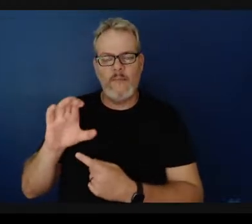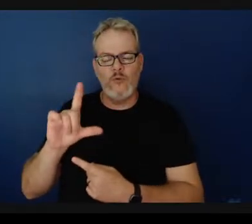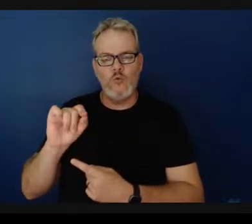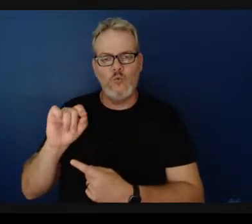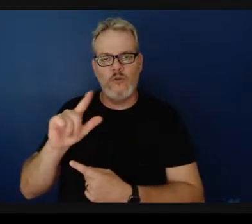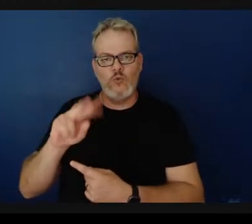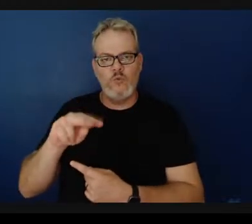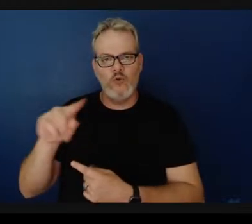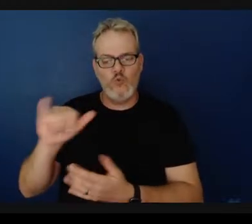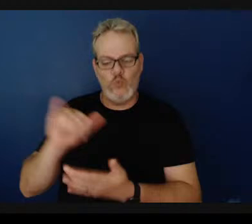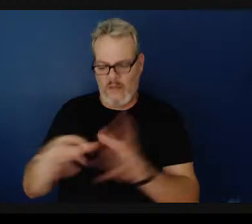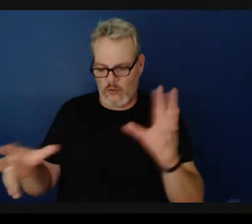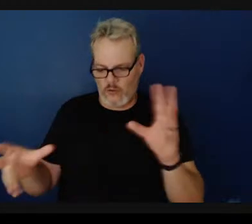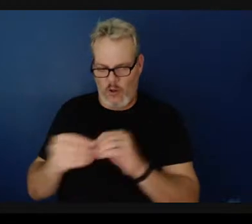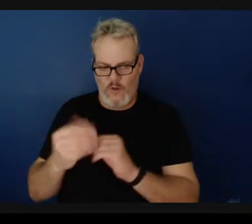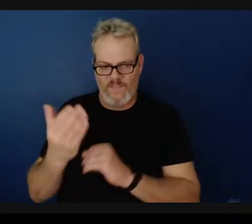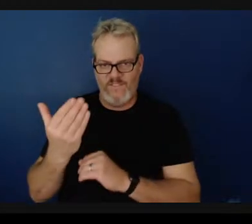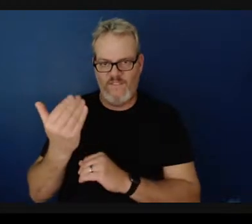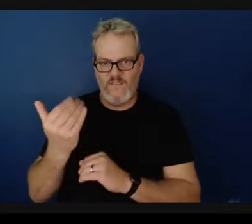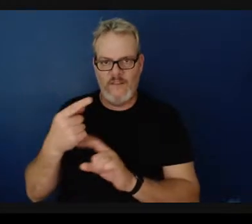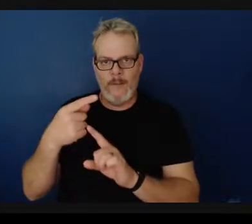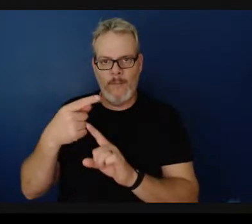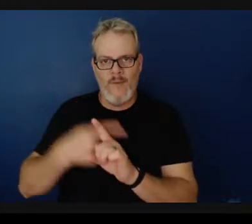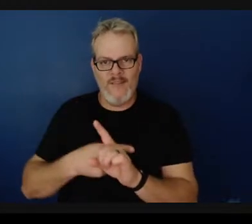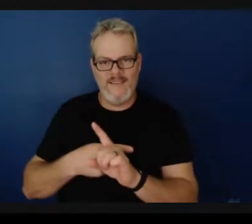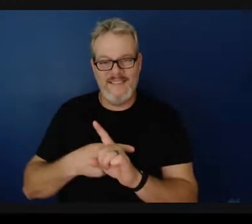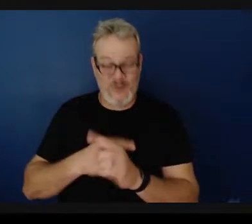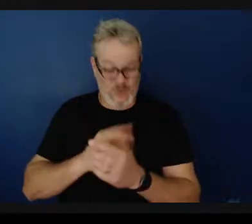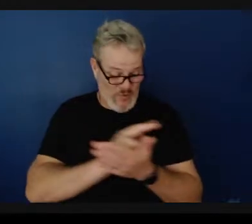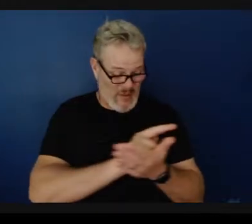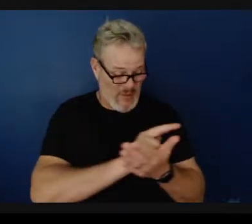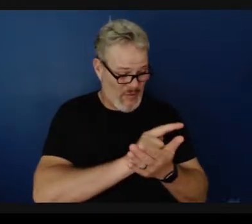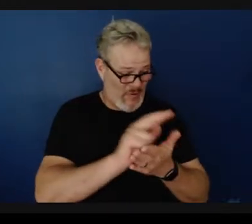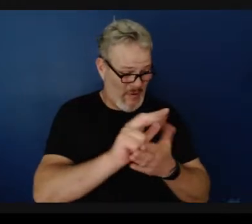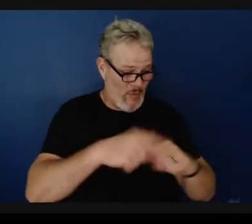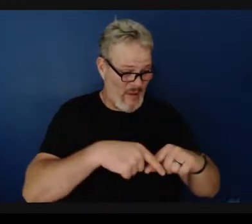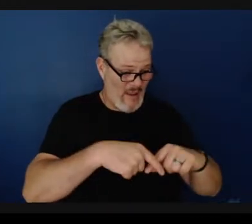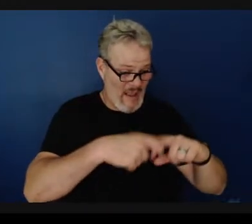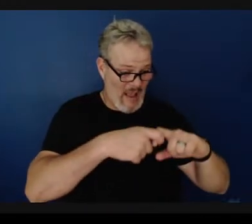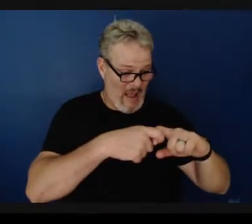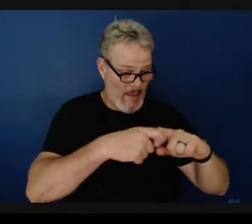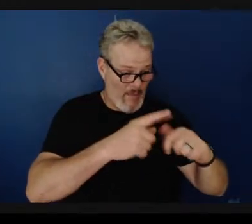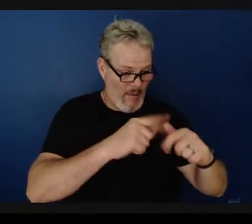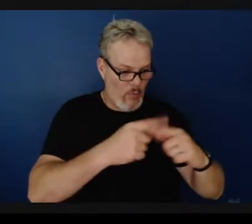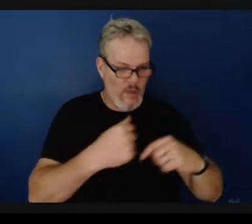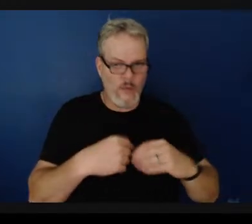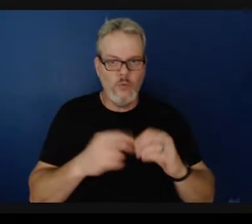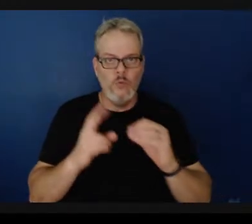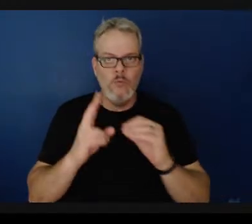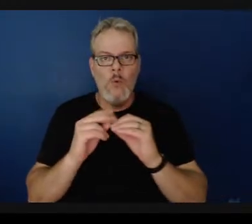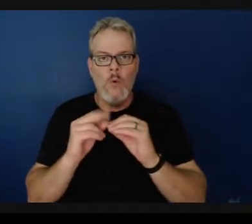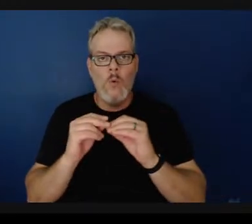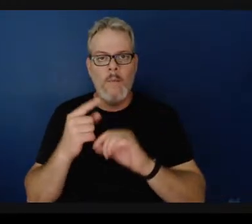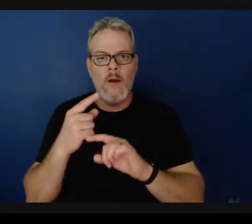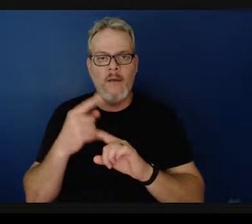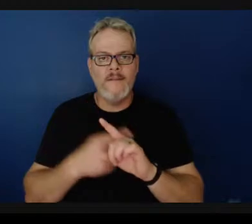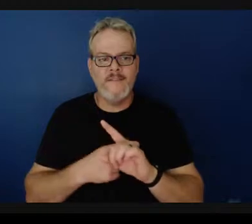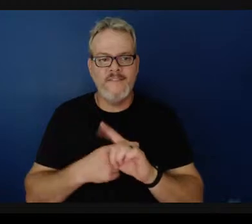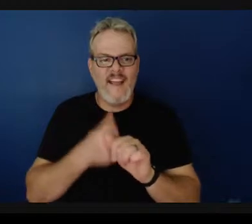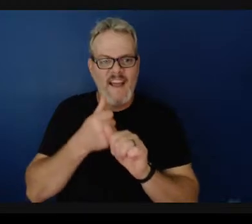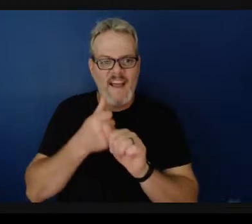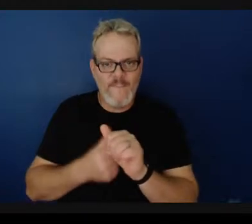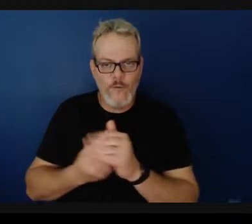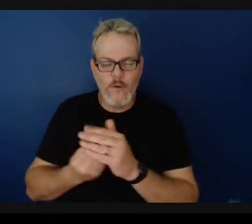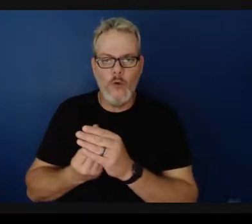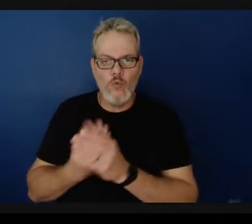time. That 3-week gap, a 3 to 4 week gap, and then it went 2 more months. And every eruption since